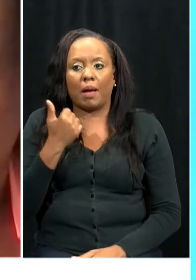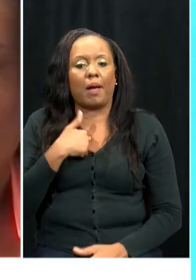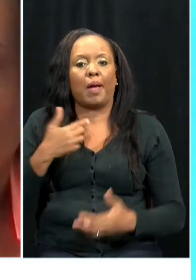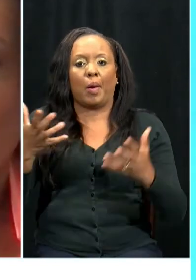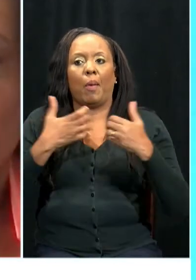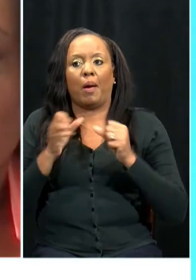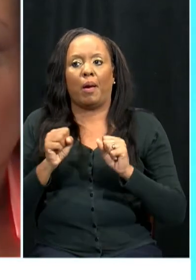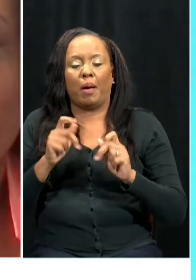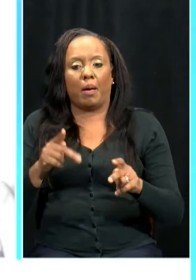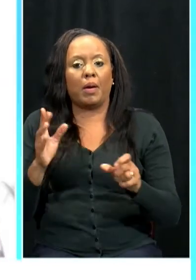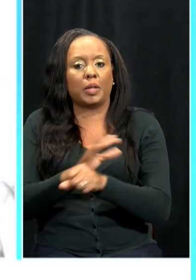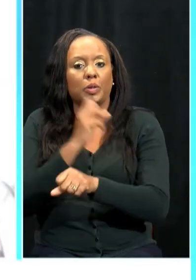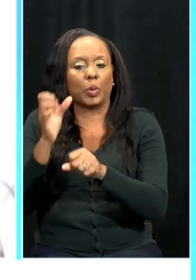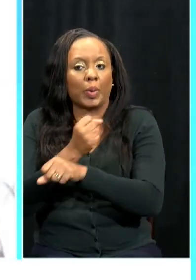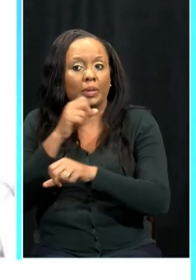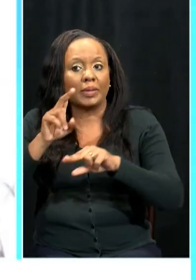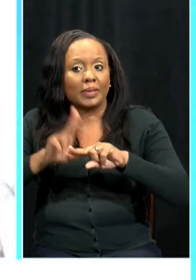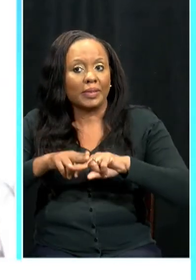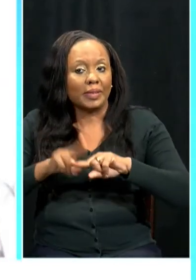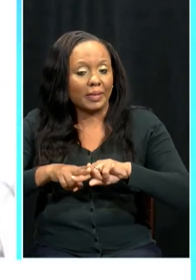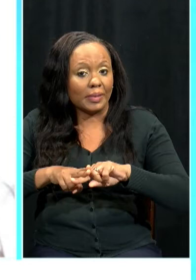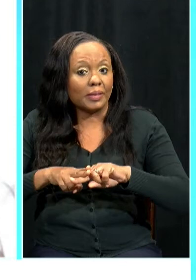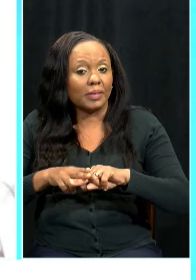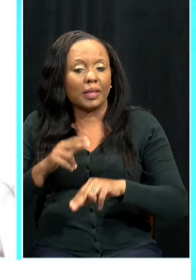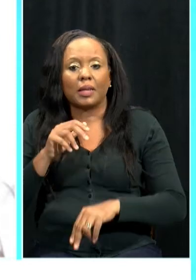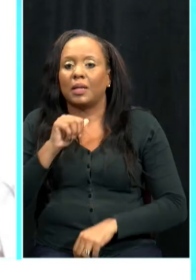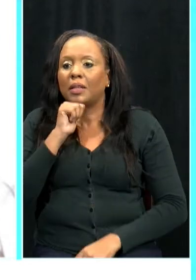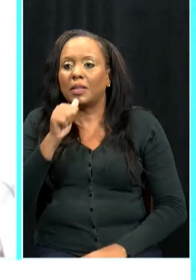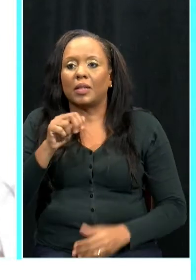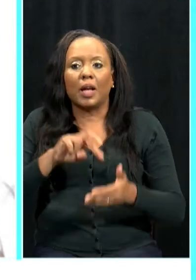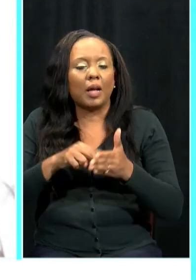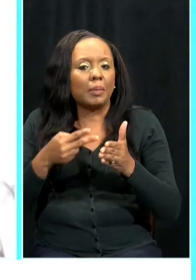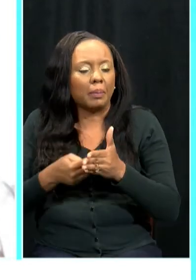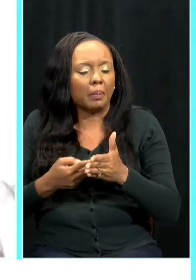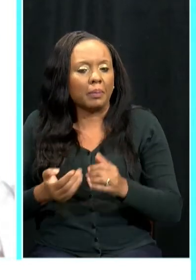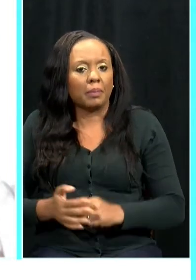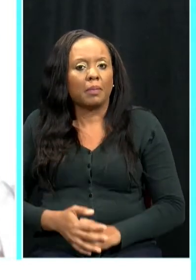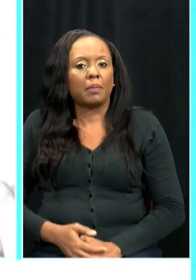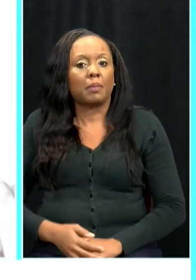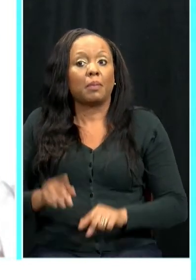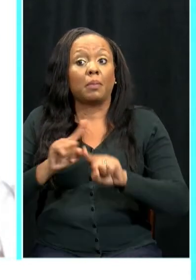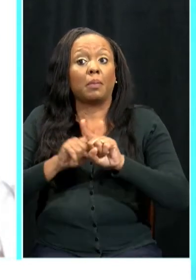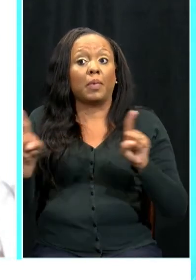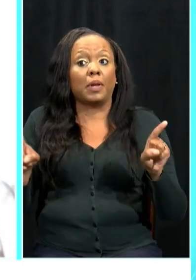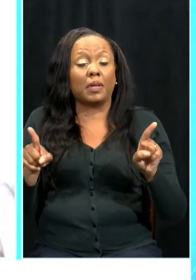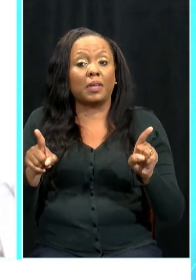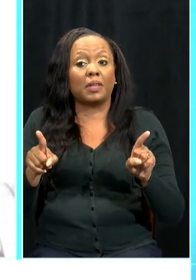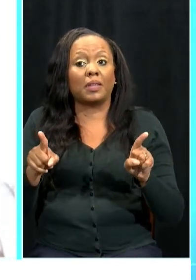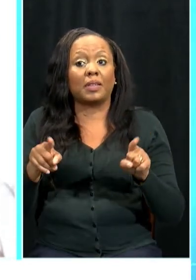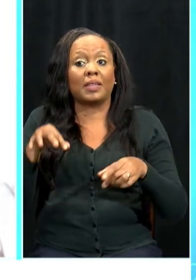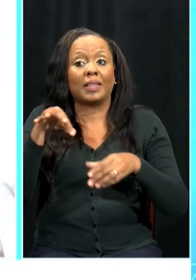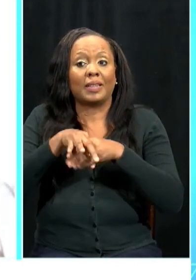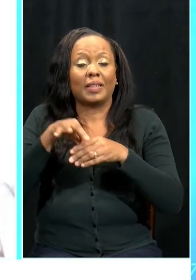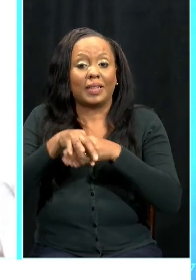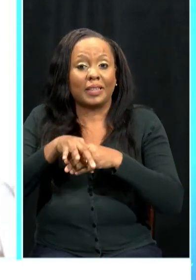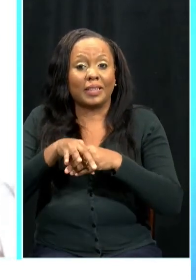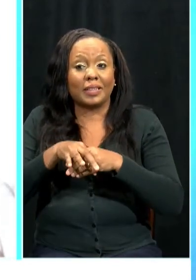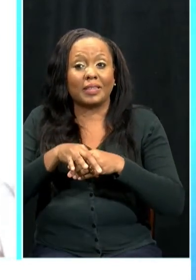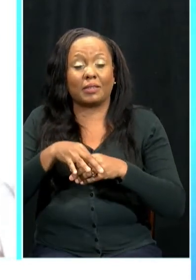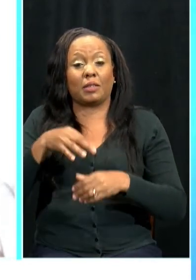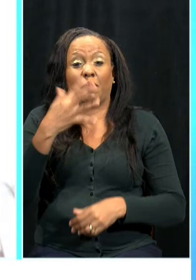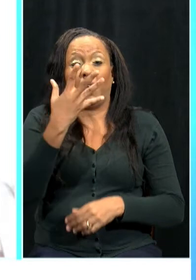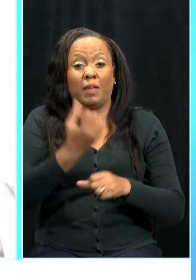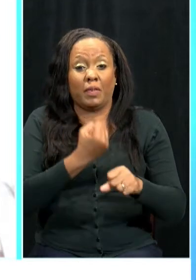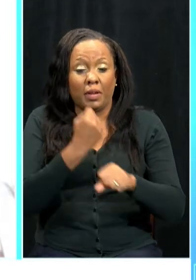win seats. I am saying it's a fact that the election season is 5 years and we are calling